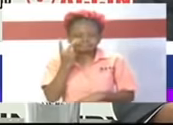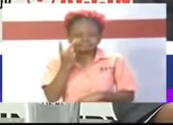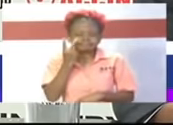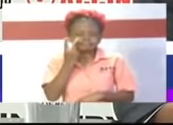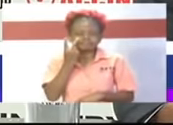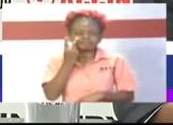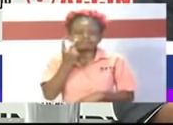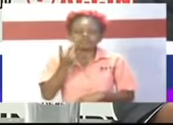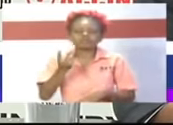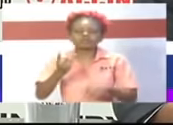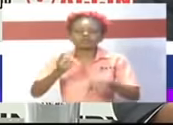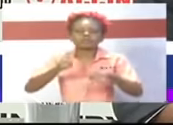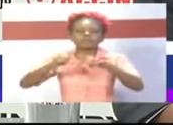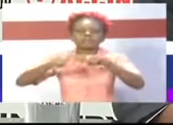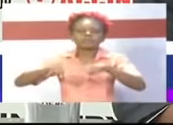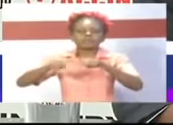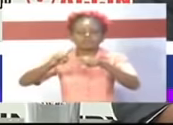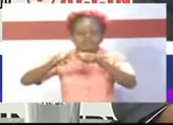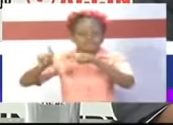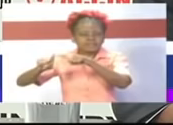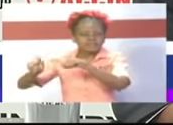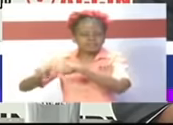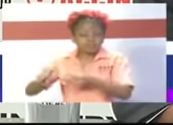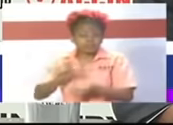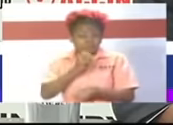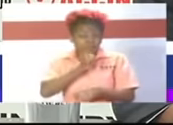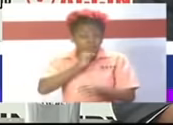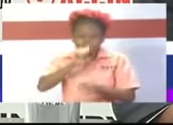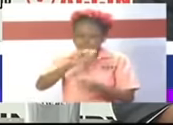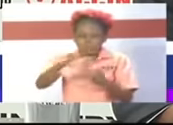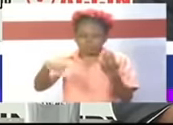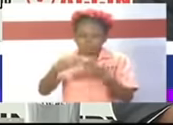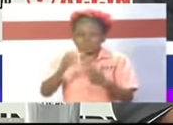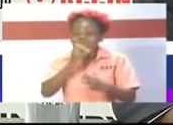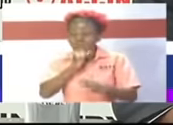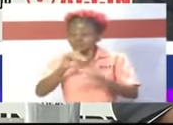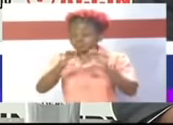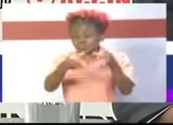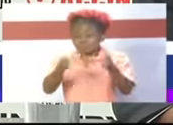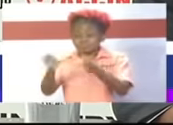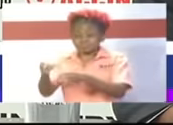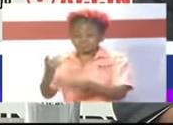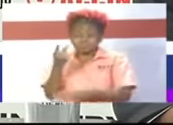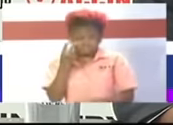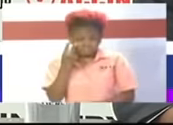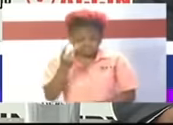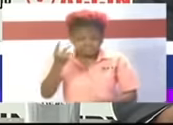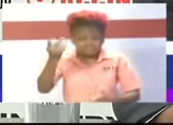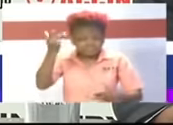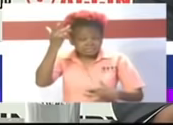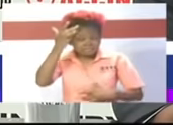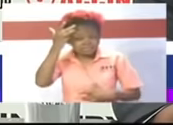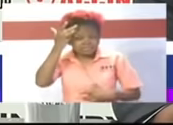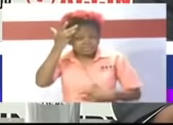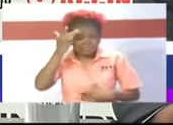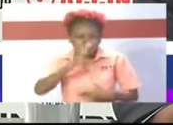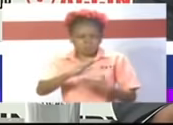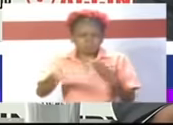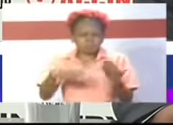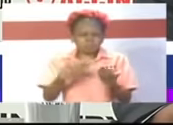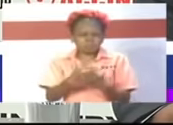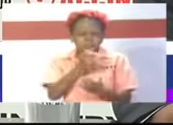various broken down age groups. And of course, with respect to the positivity, I want to point out that so far